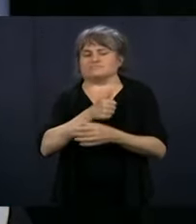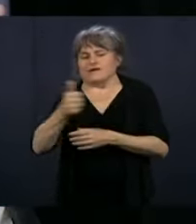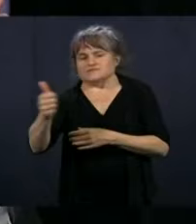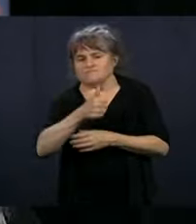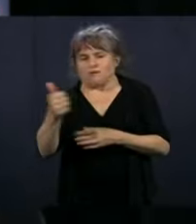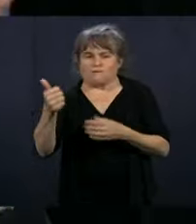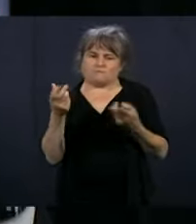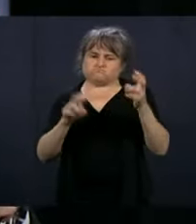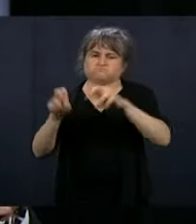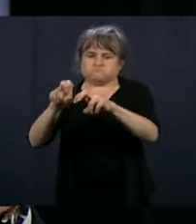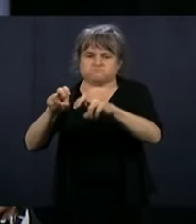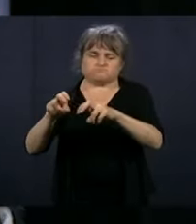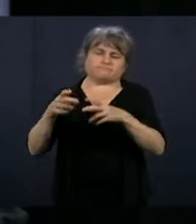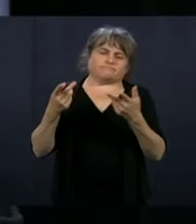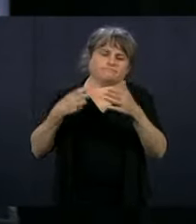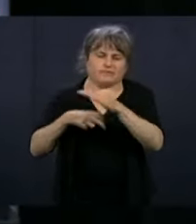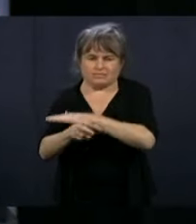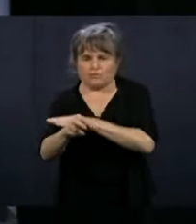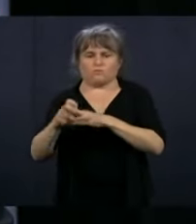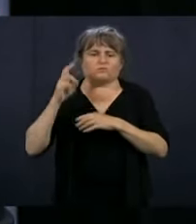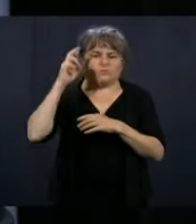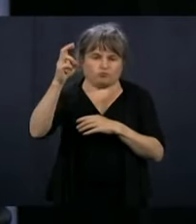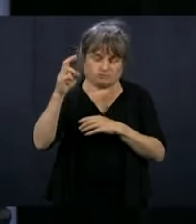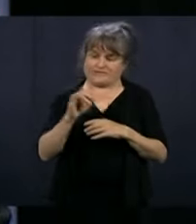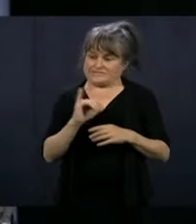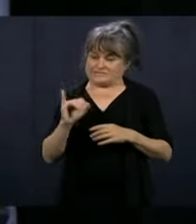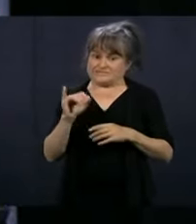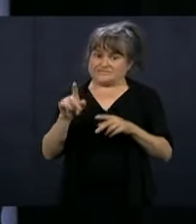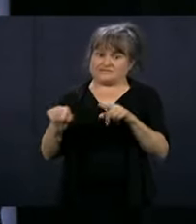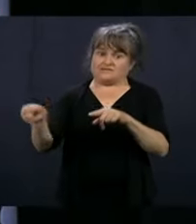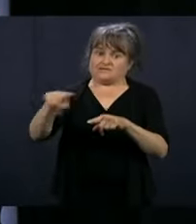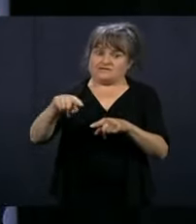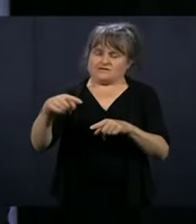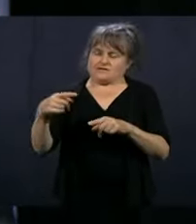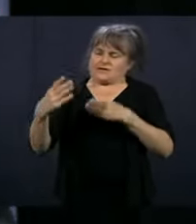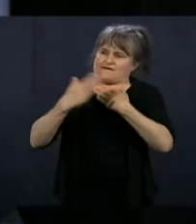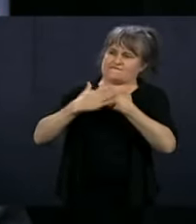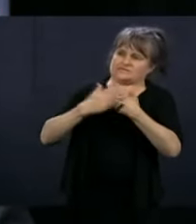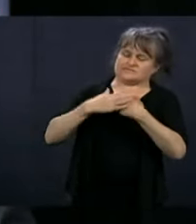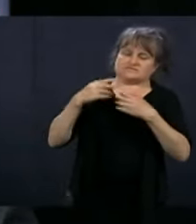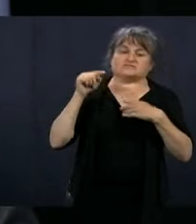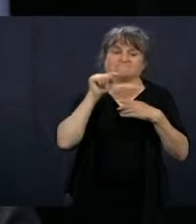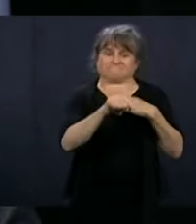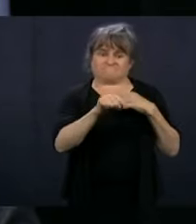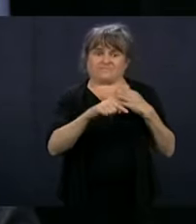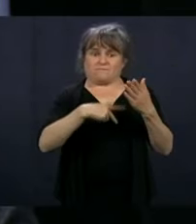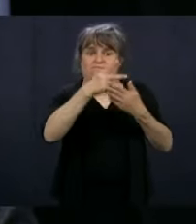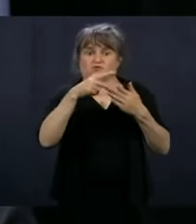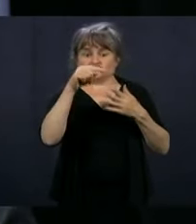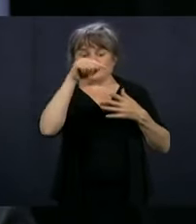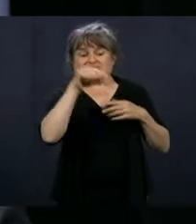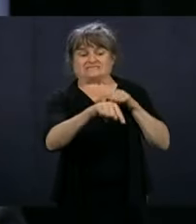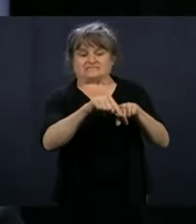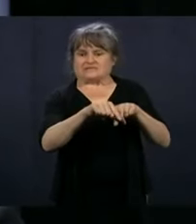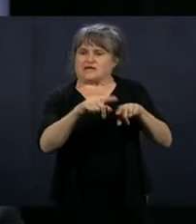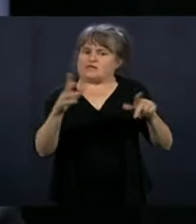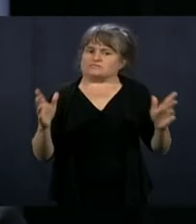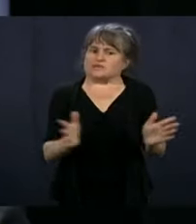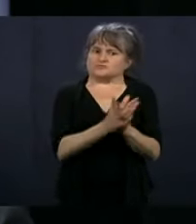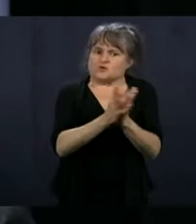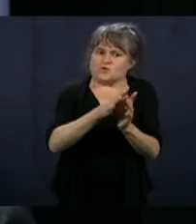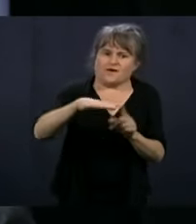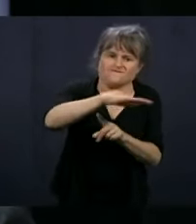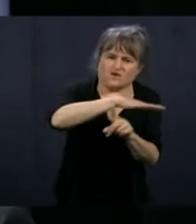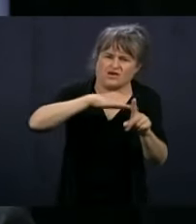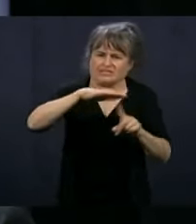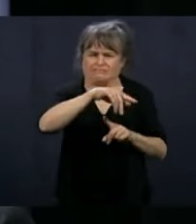such and such a project could have a very negative impact on the environment, well, maybe we can review the list of projects,